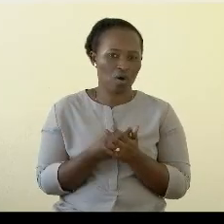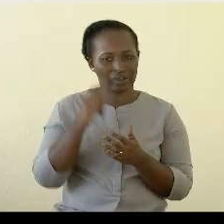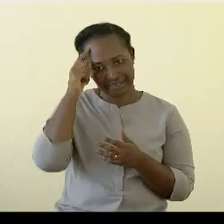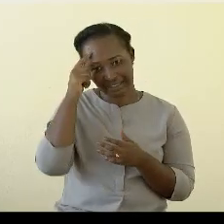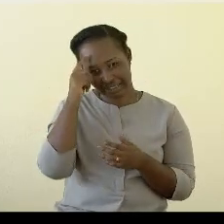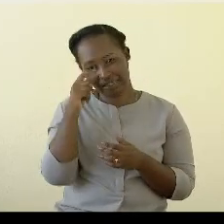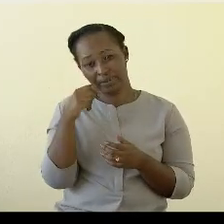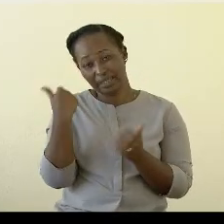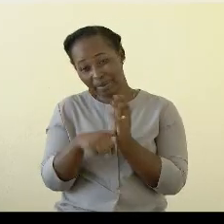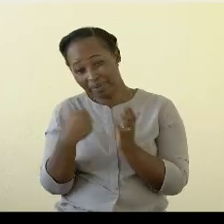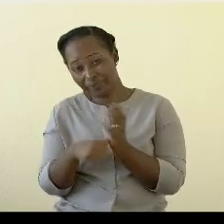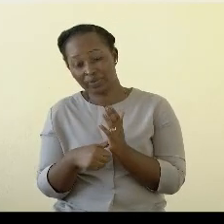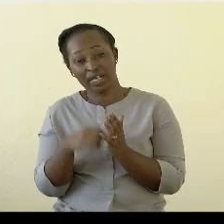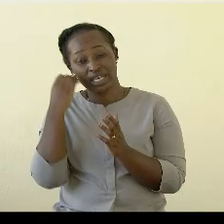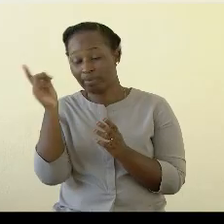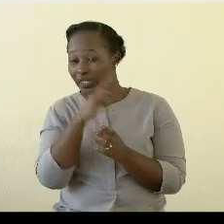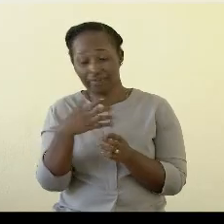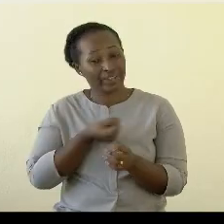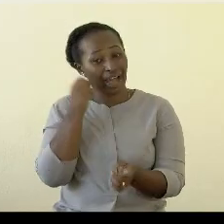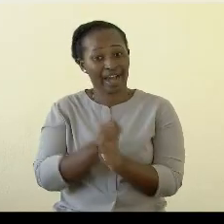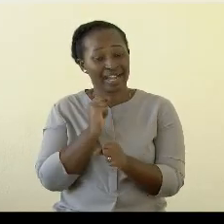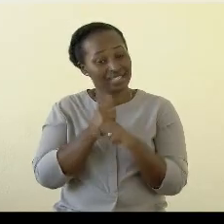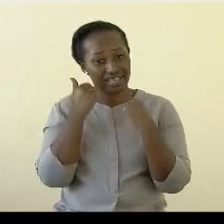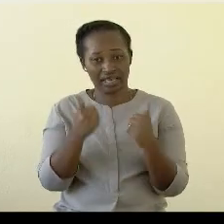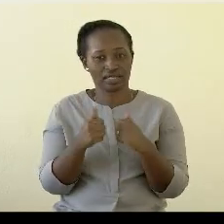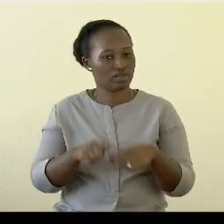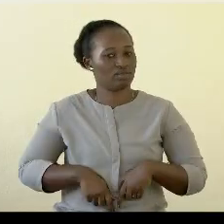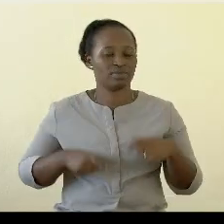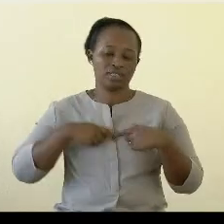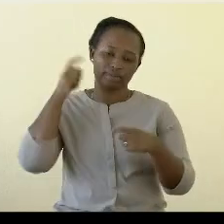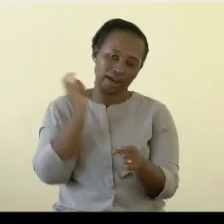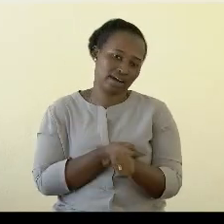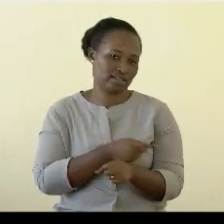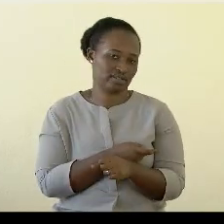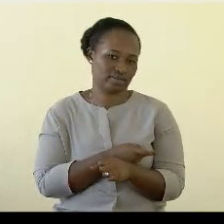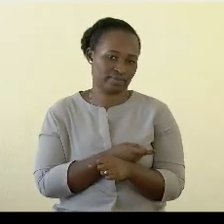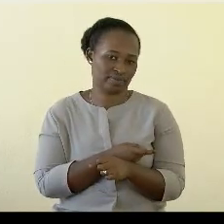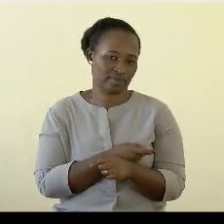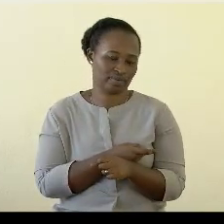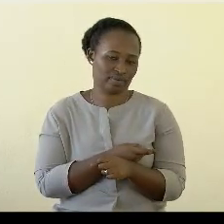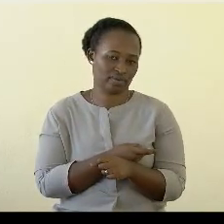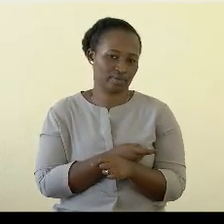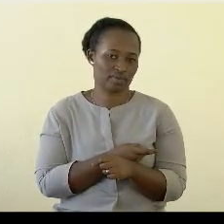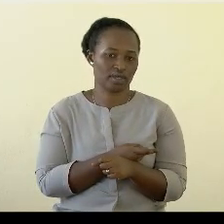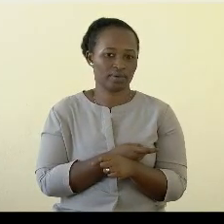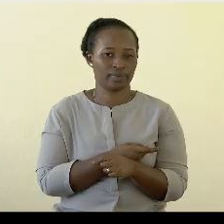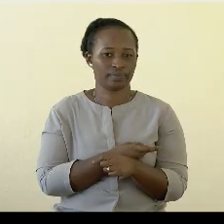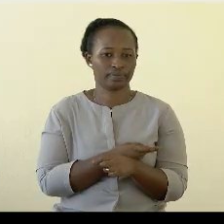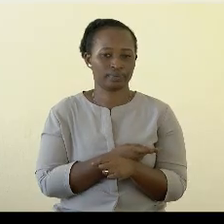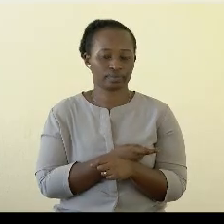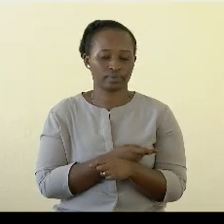hunting, a better dog will know how to lay the traps. A better lion would have to know how to lay an ambush.